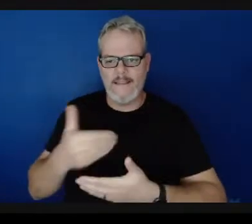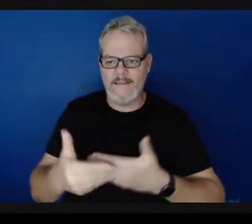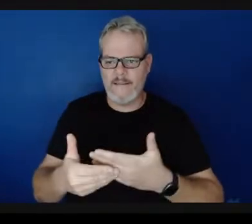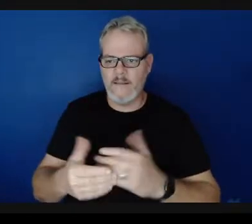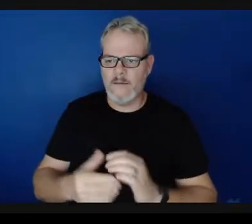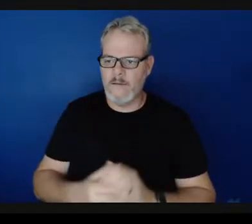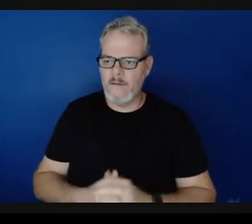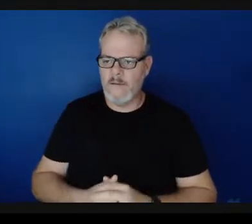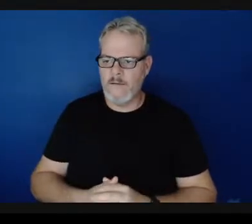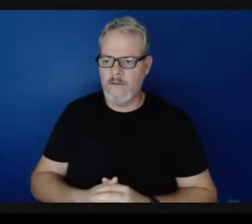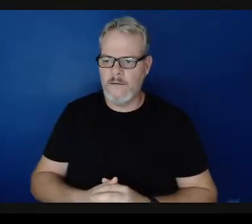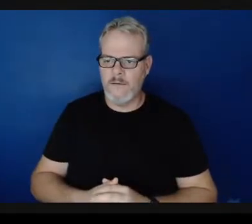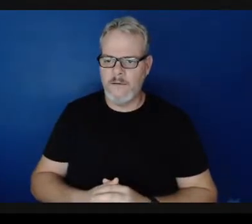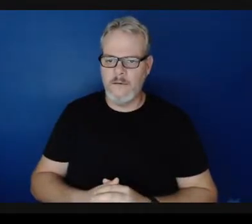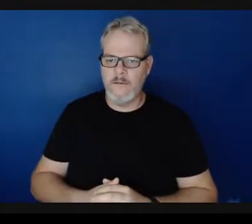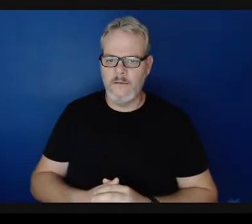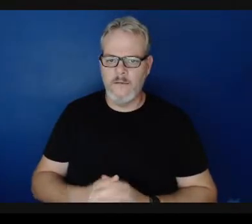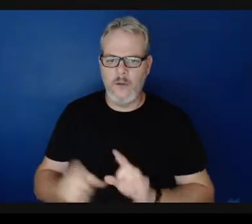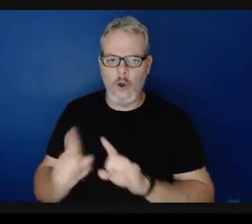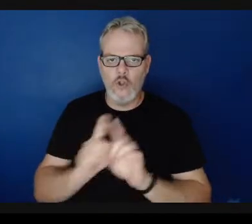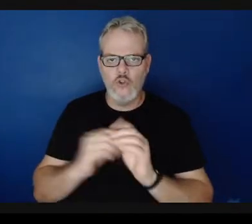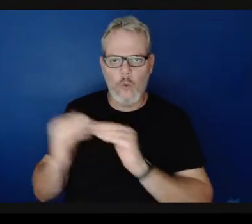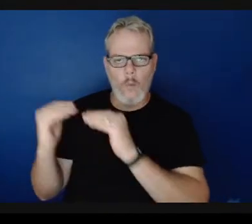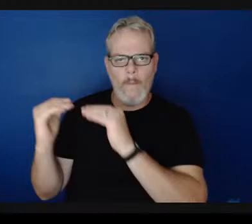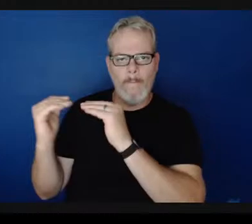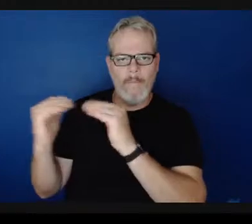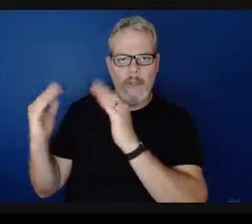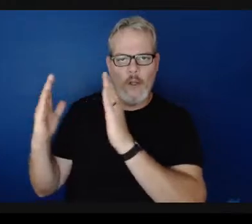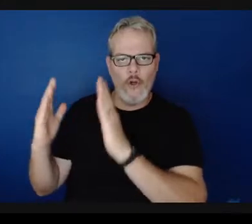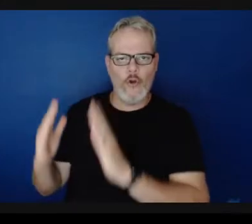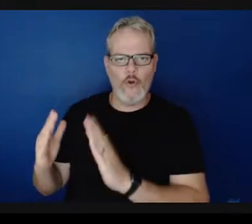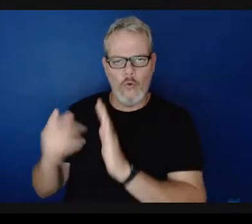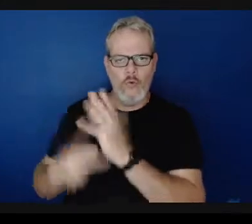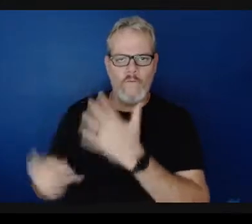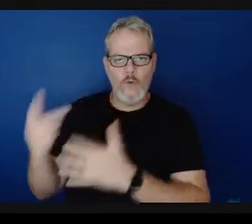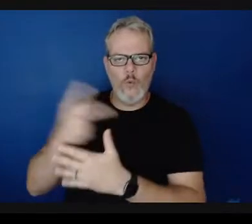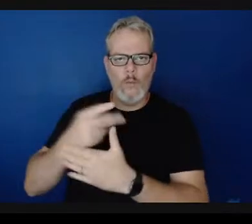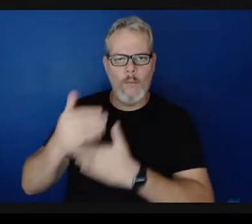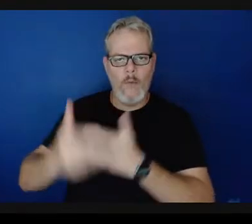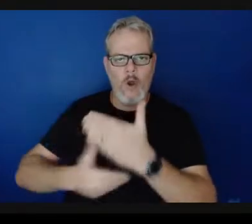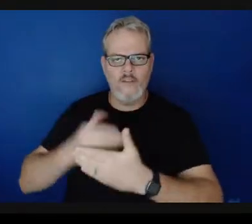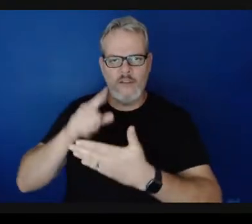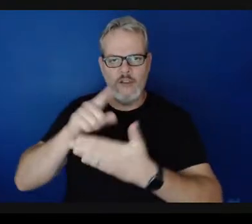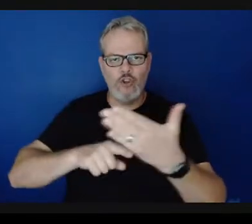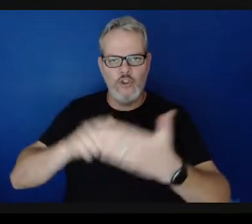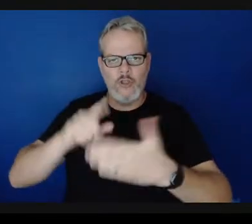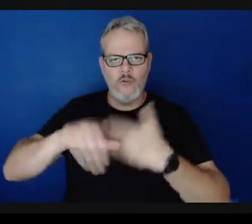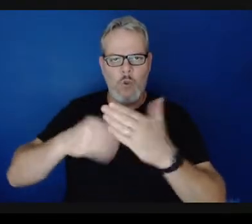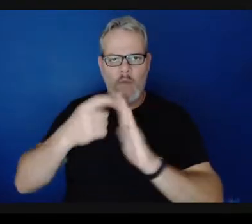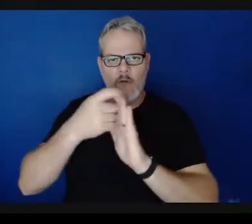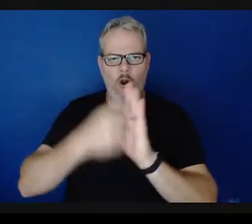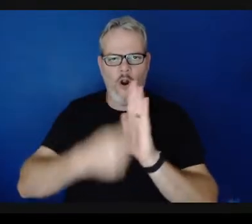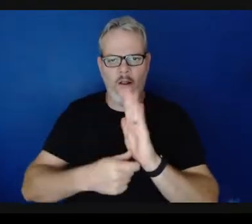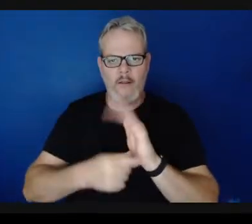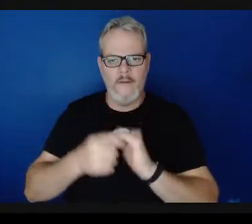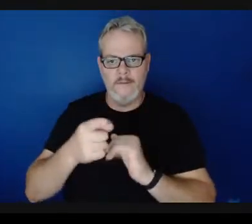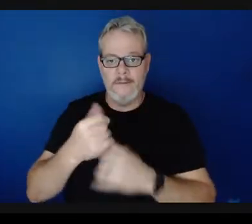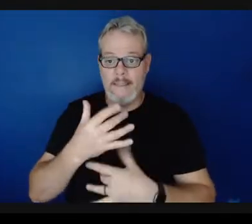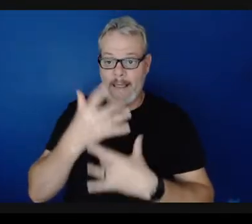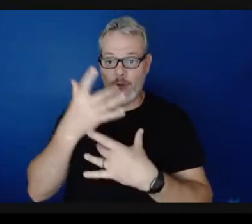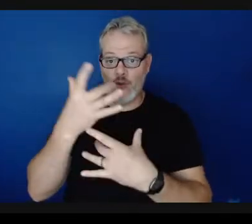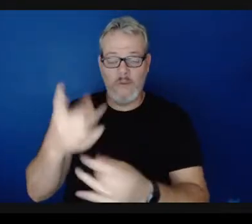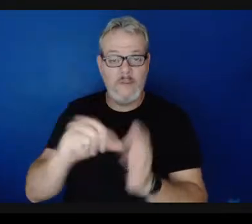And further than that, their peer review process altogether that checks all their articles. So it's interesting just to note